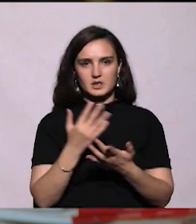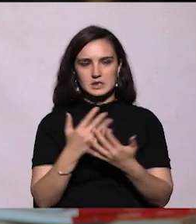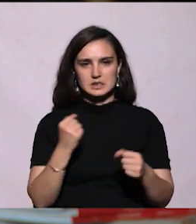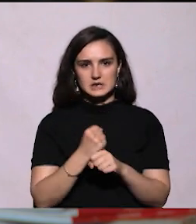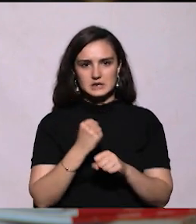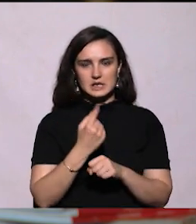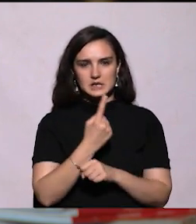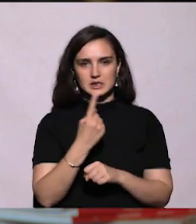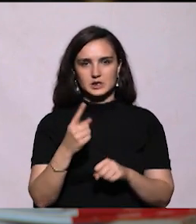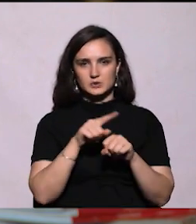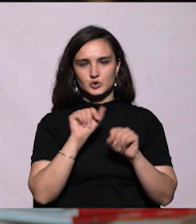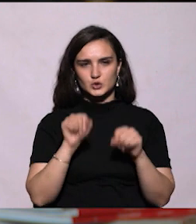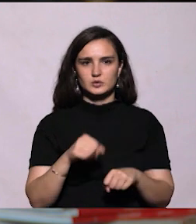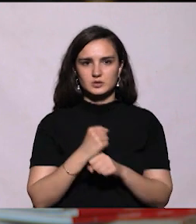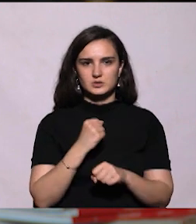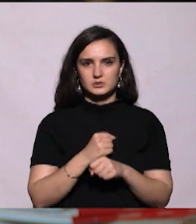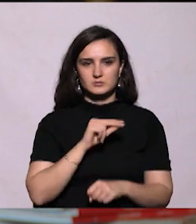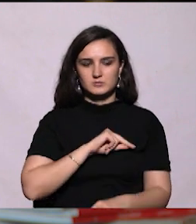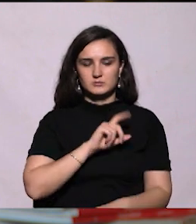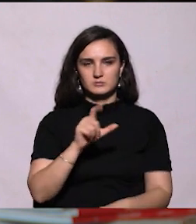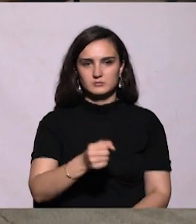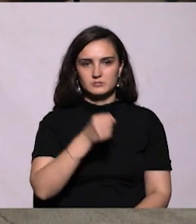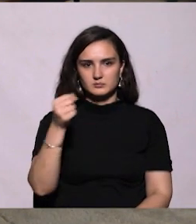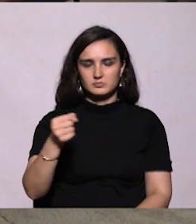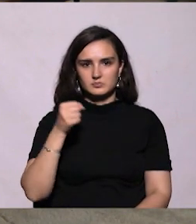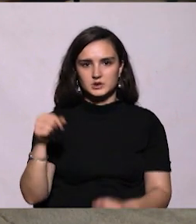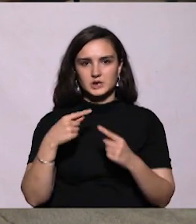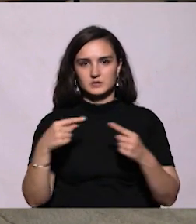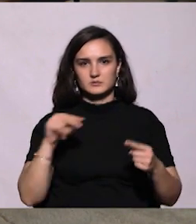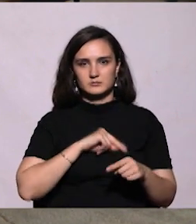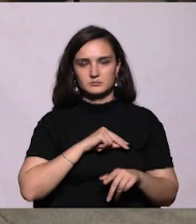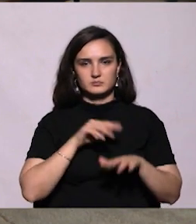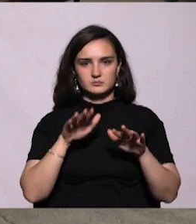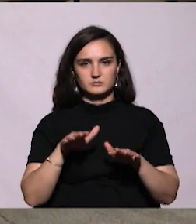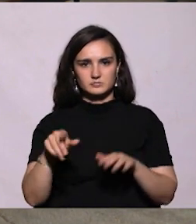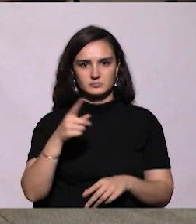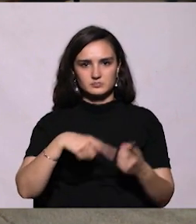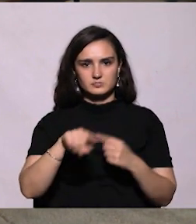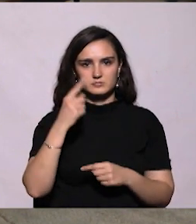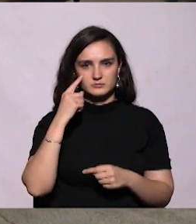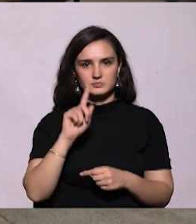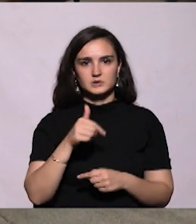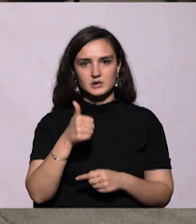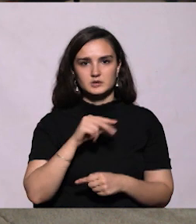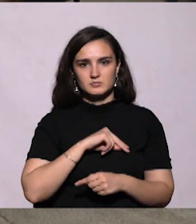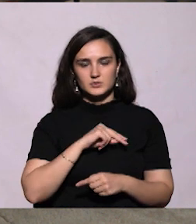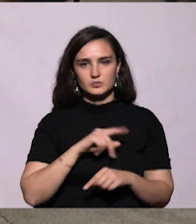One of the things they can do is appoint people to different positions that they think would do a good